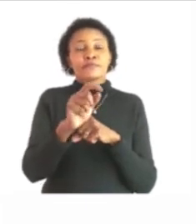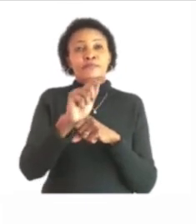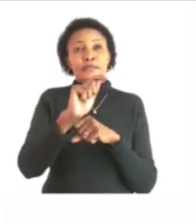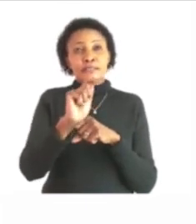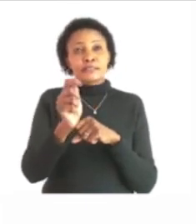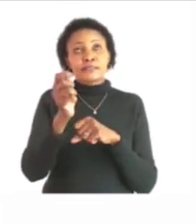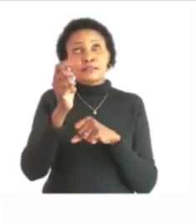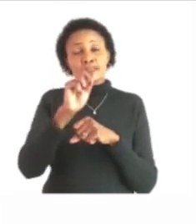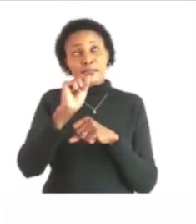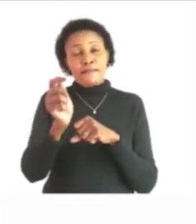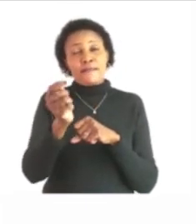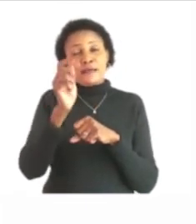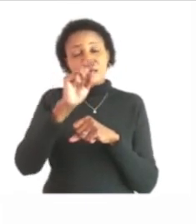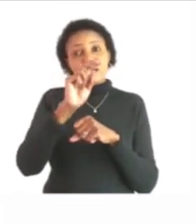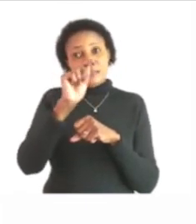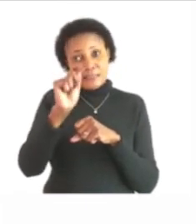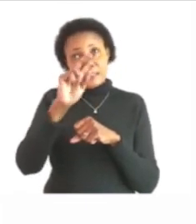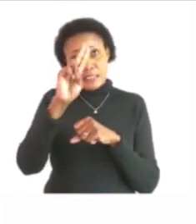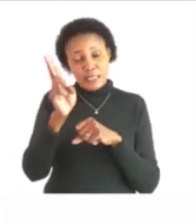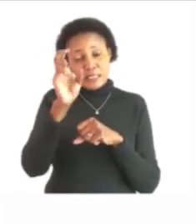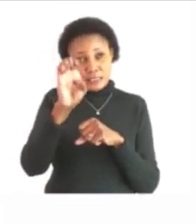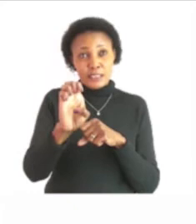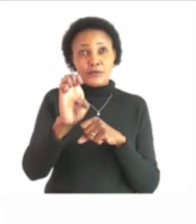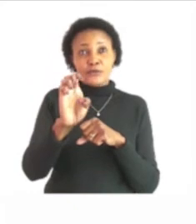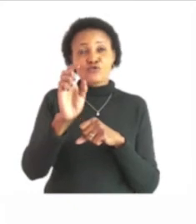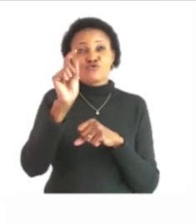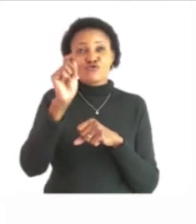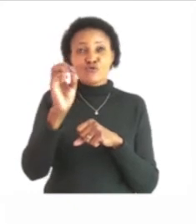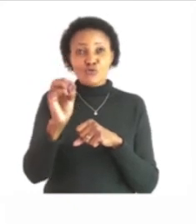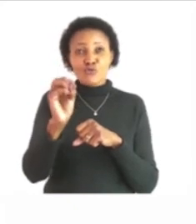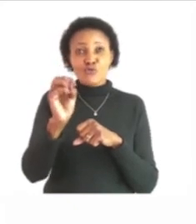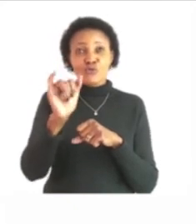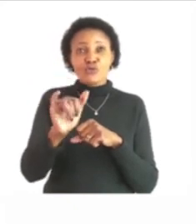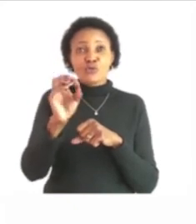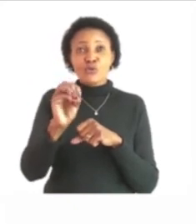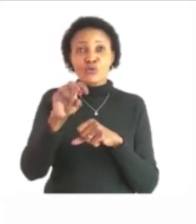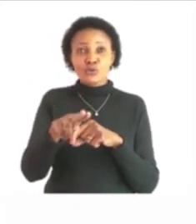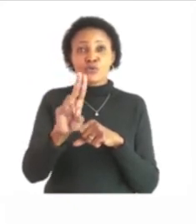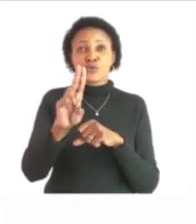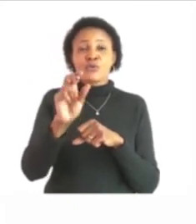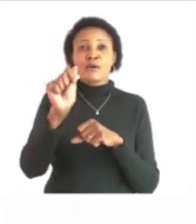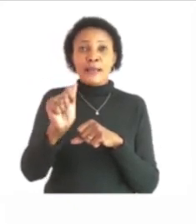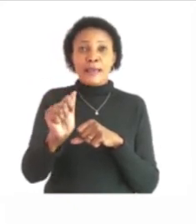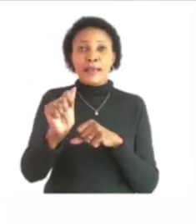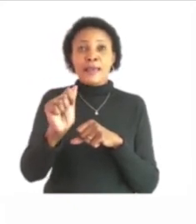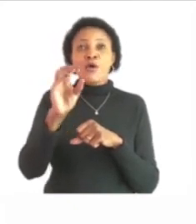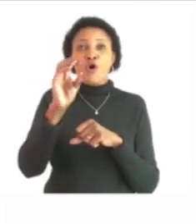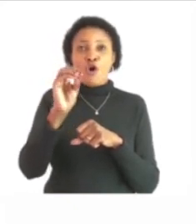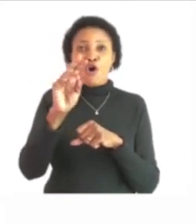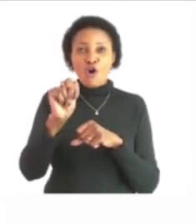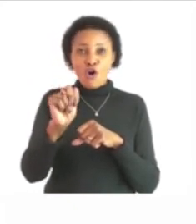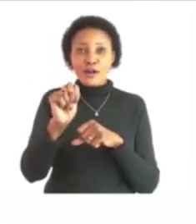words, the, to, you, and. I will let you do